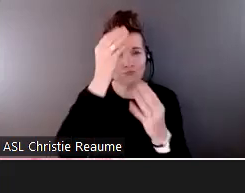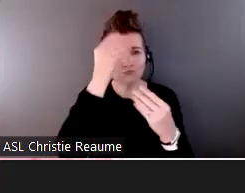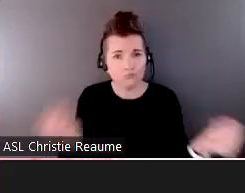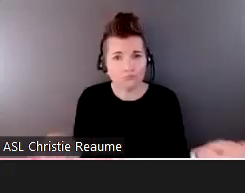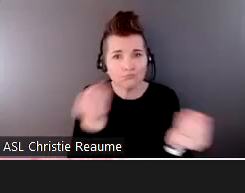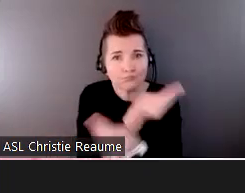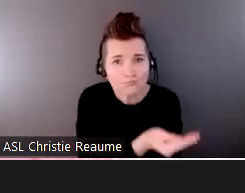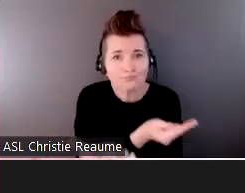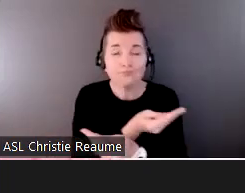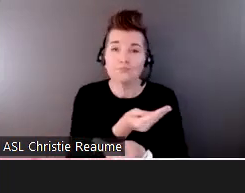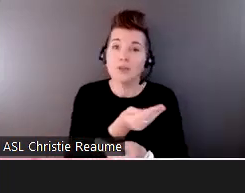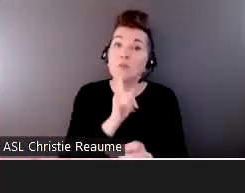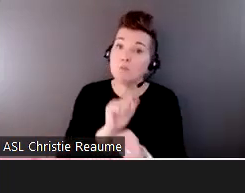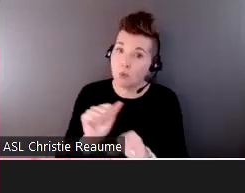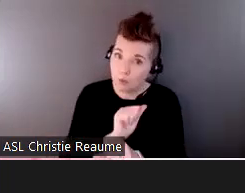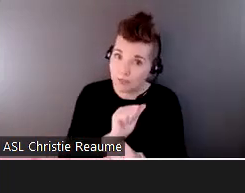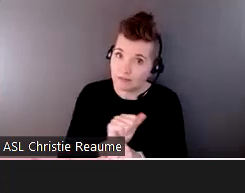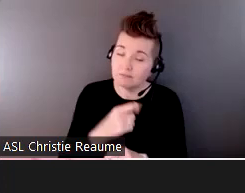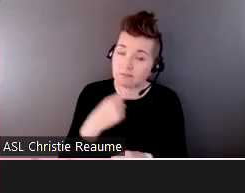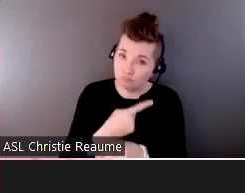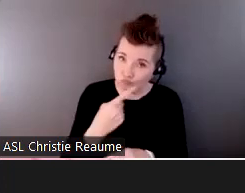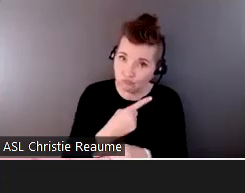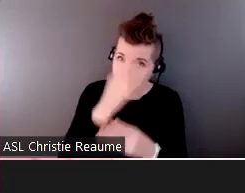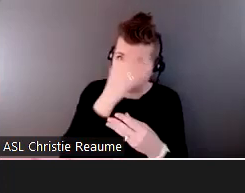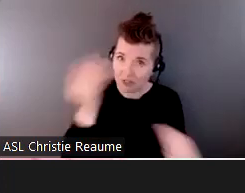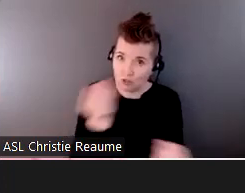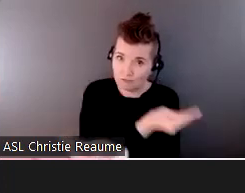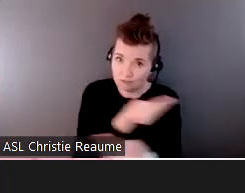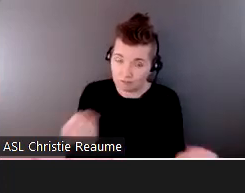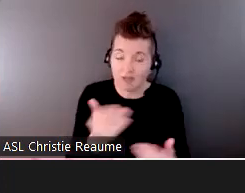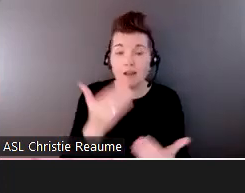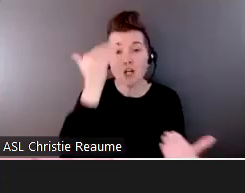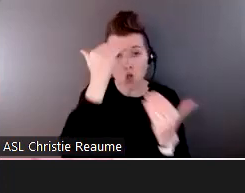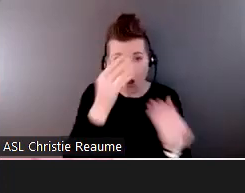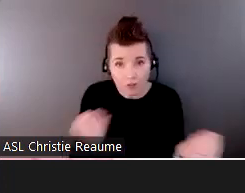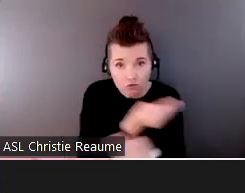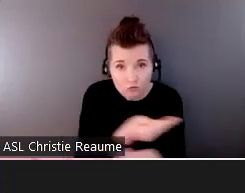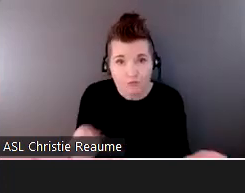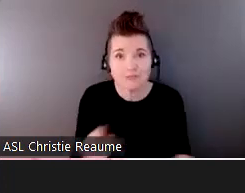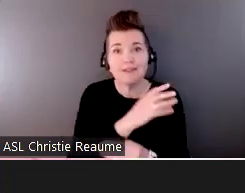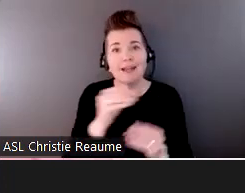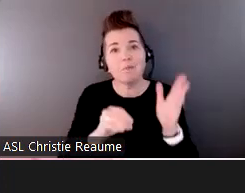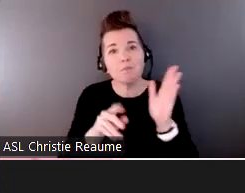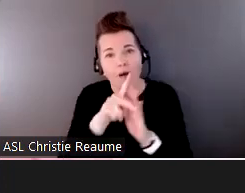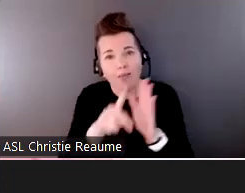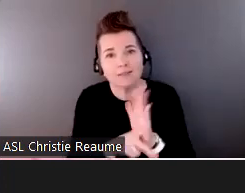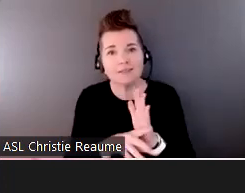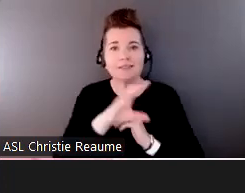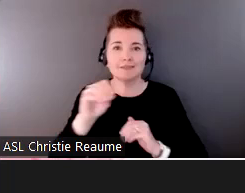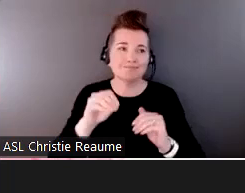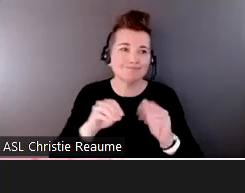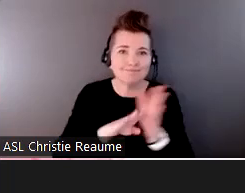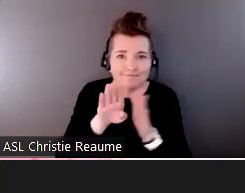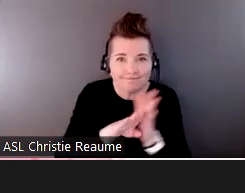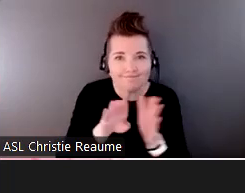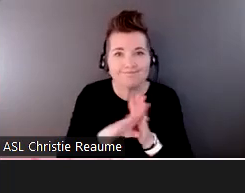reliable information and and knowledge and also Advanced program and policy development when it comes to issues that are